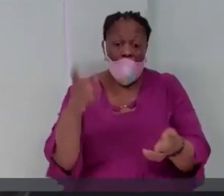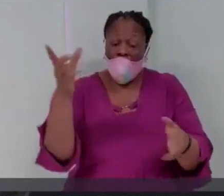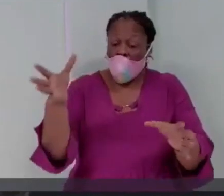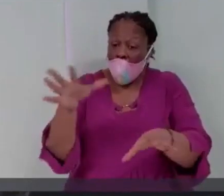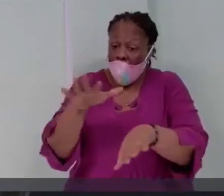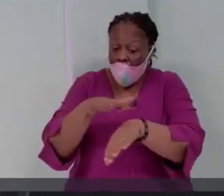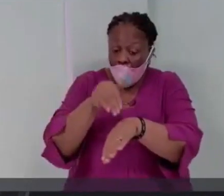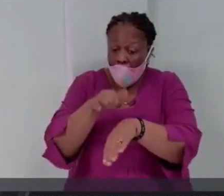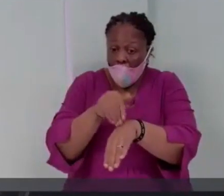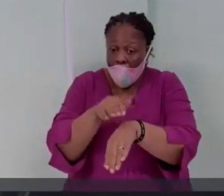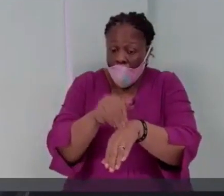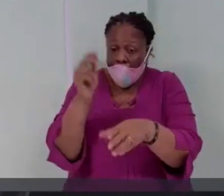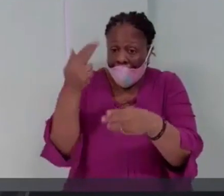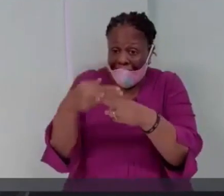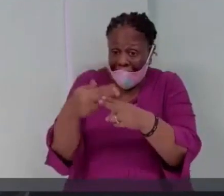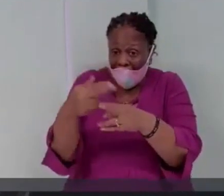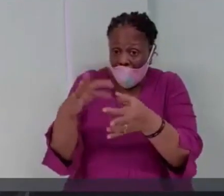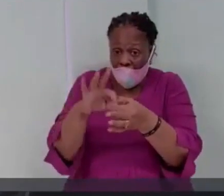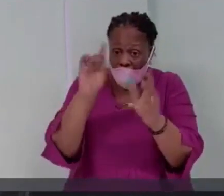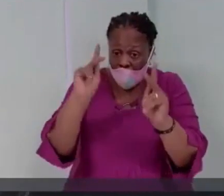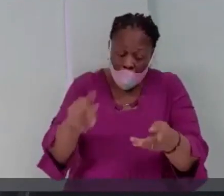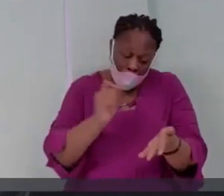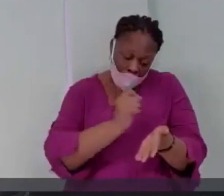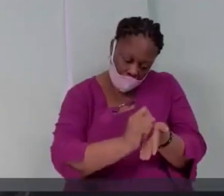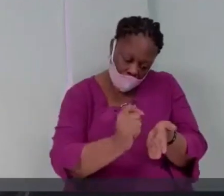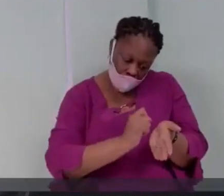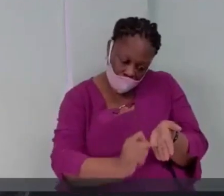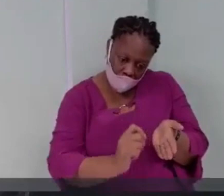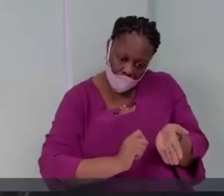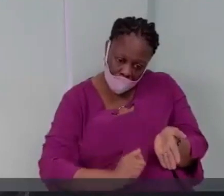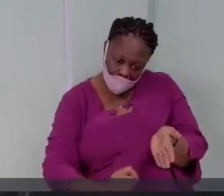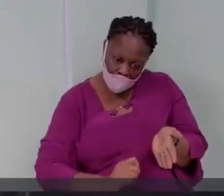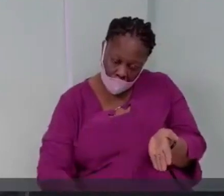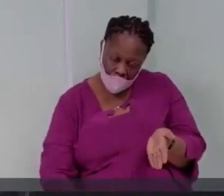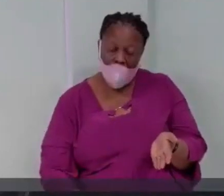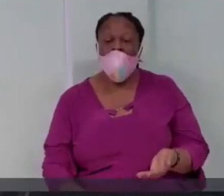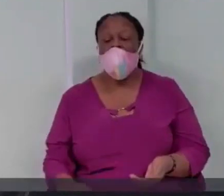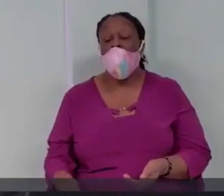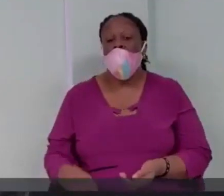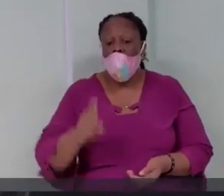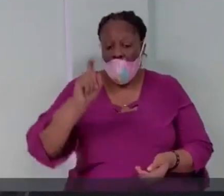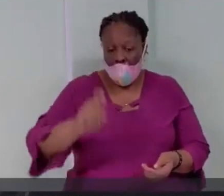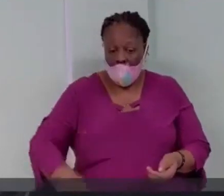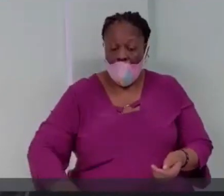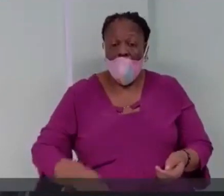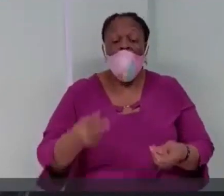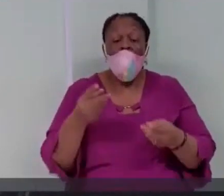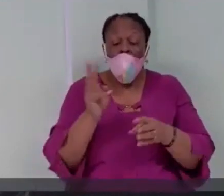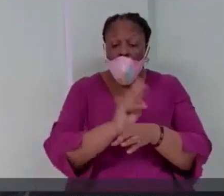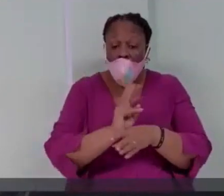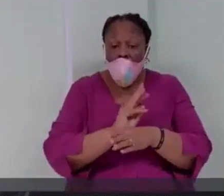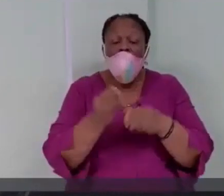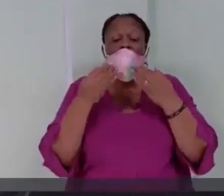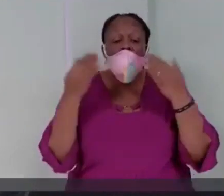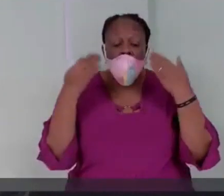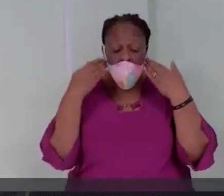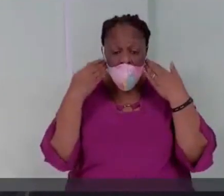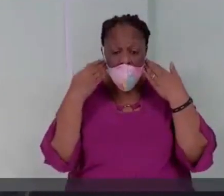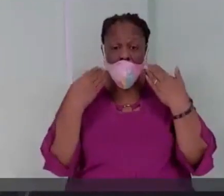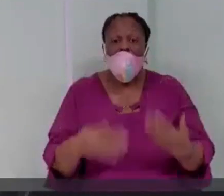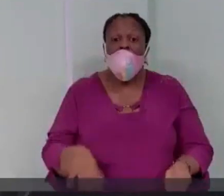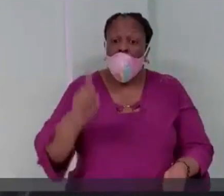and strict adherence to the basic preventive measures of wearing face masks and good hand